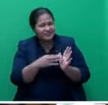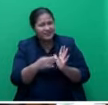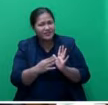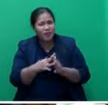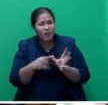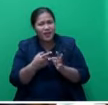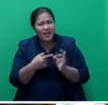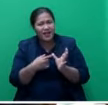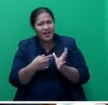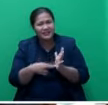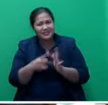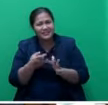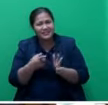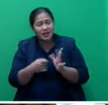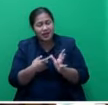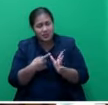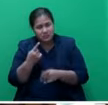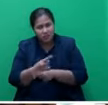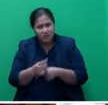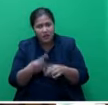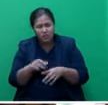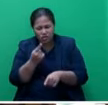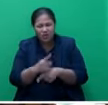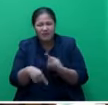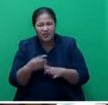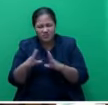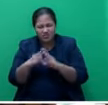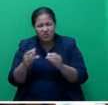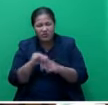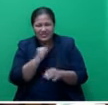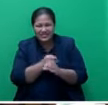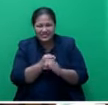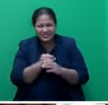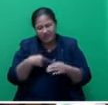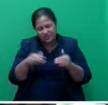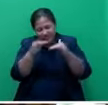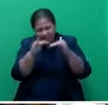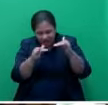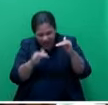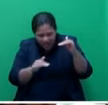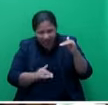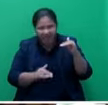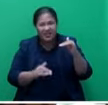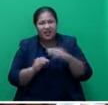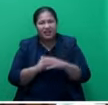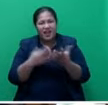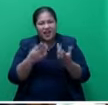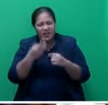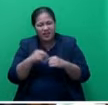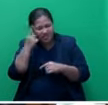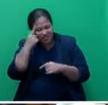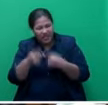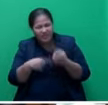bill, but we talked about actually sexual offences and the nature of patriarchy in respect of how it infiltrates in the thinking of the